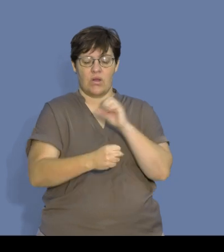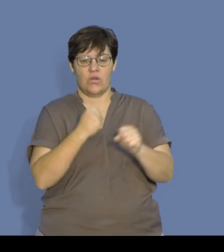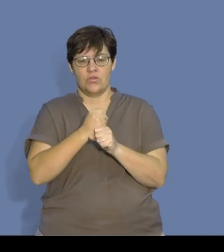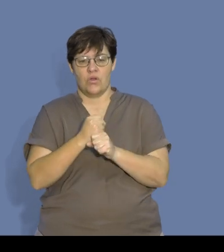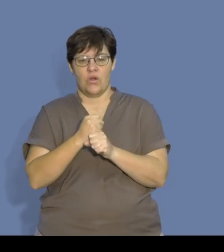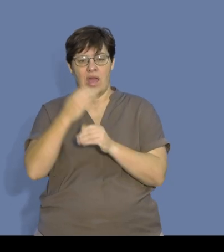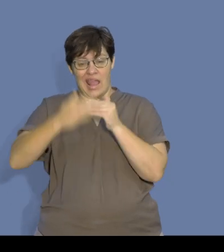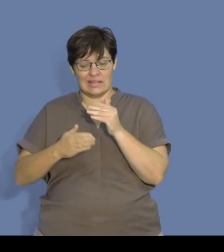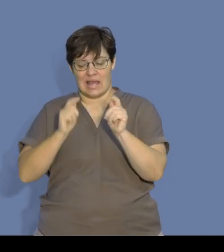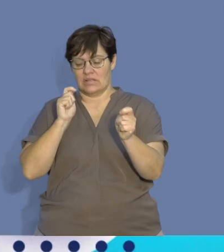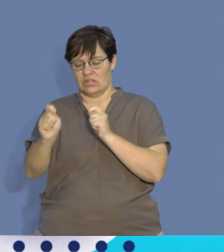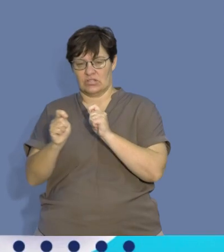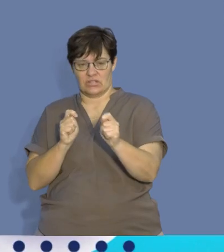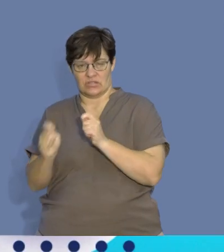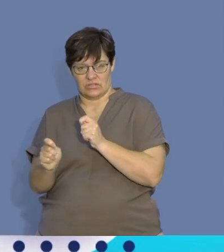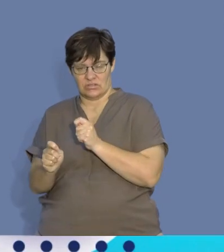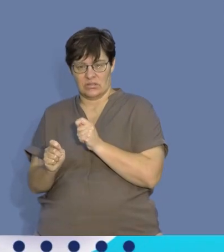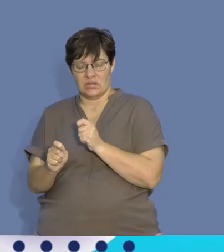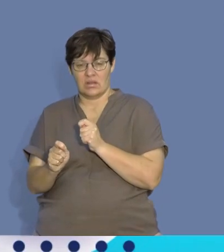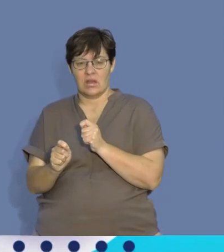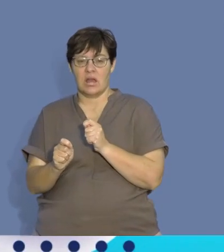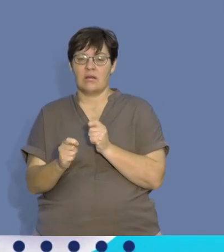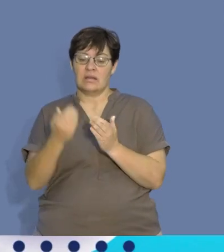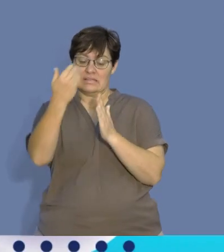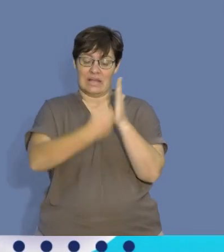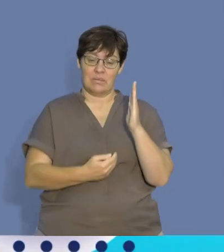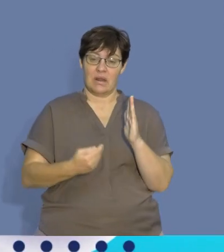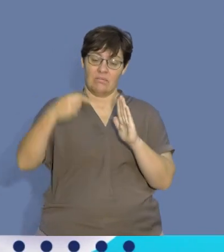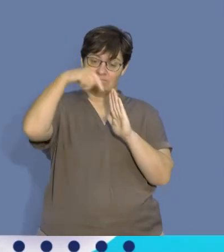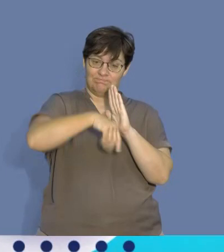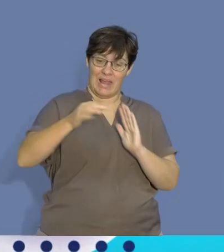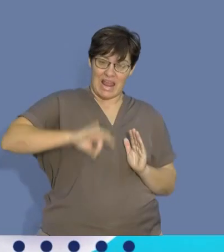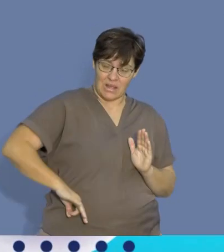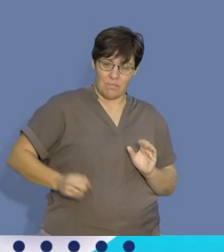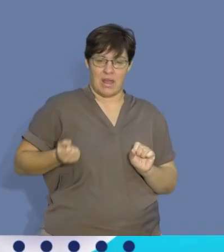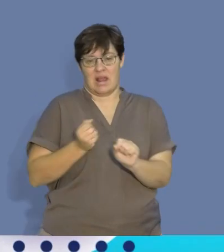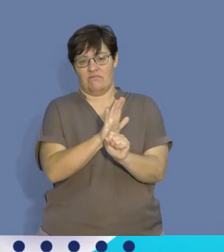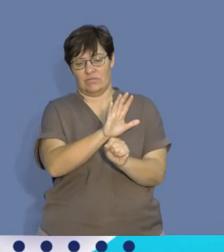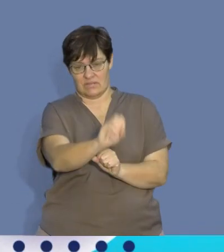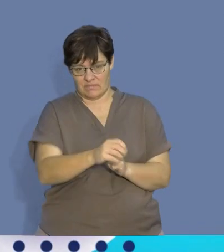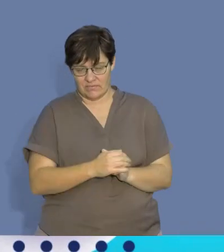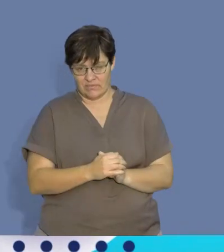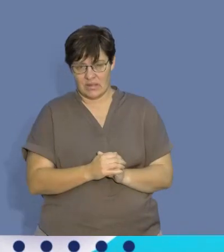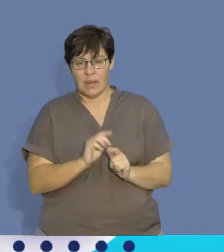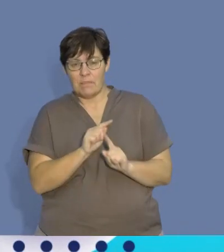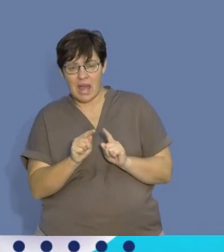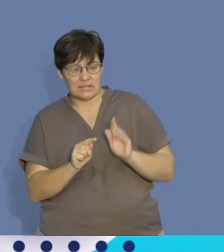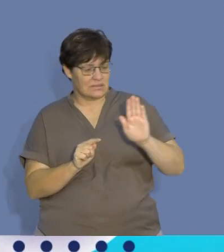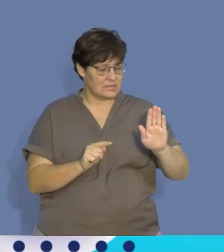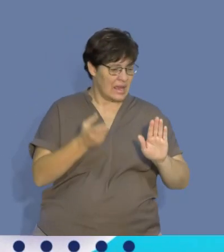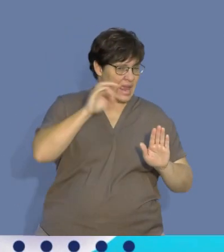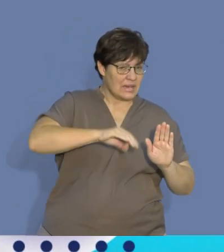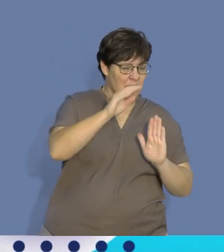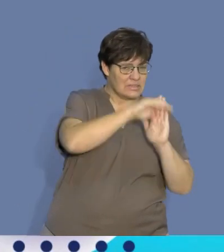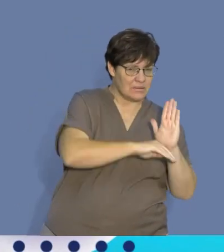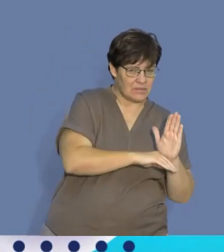additional year-end adjustments that affect the statement of comprehensive income. However, the layout of your